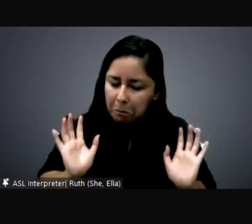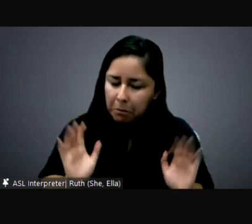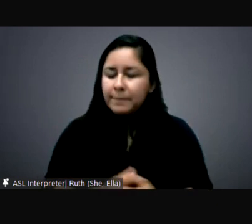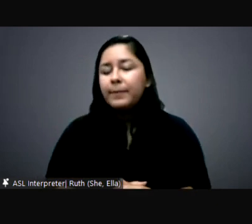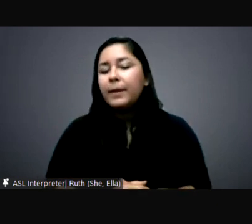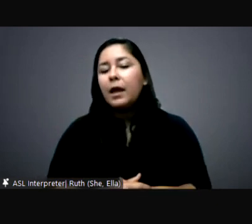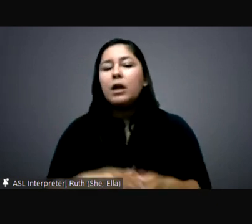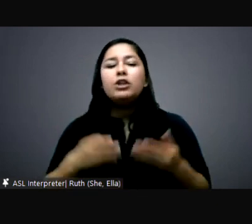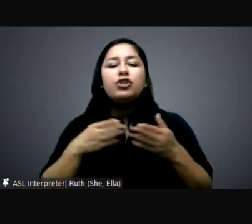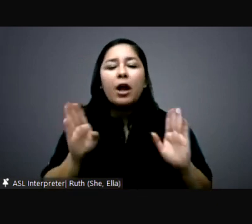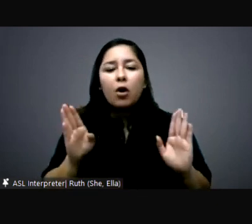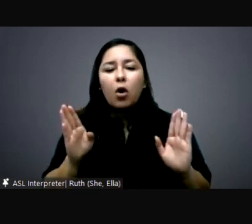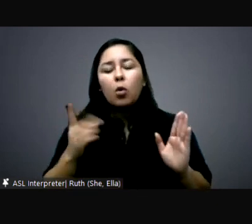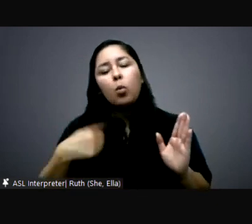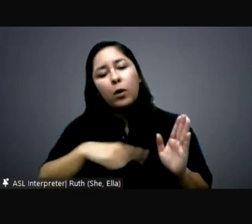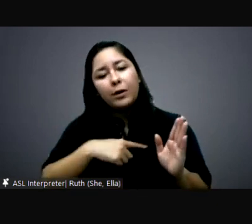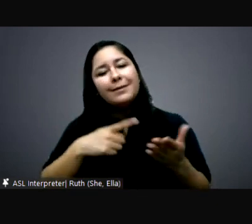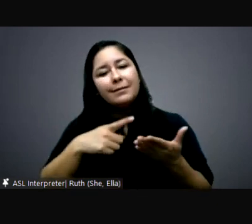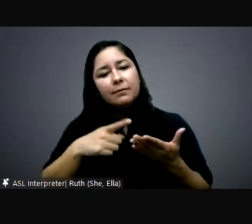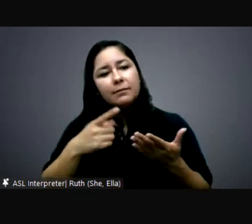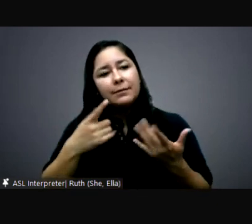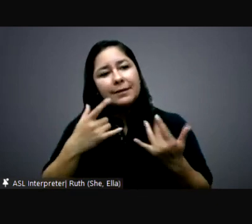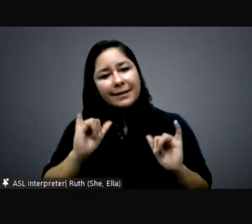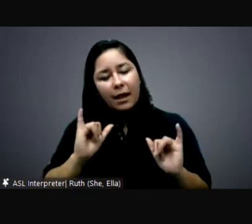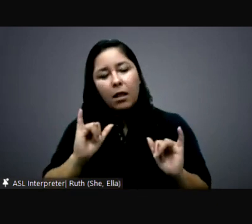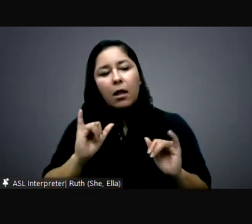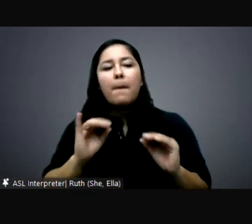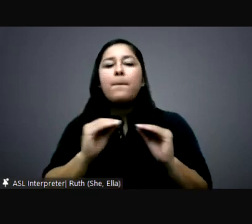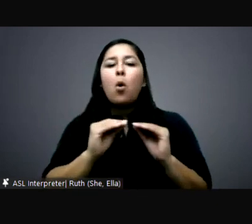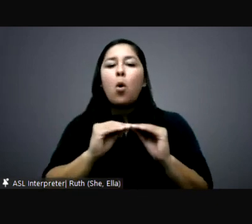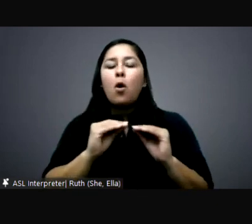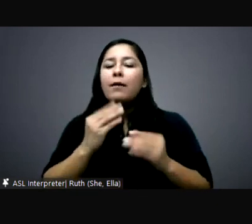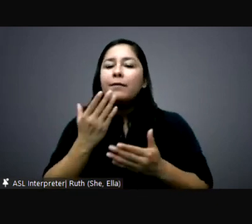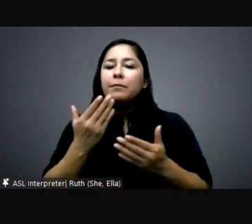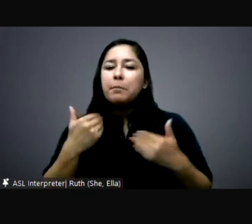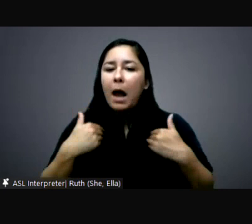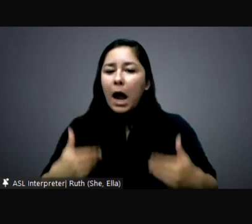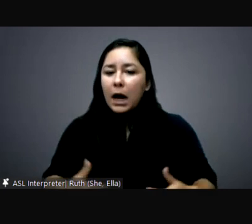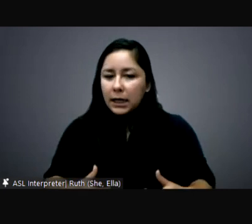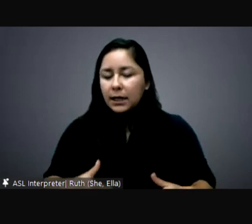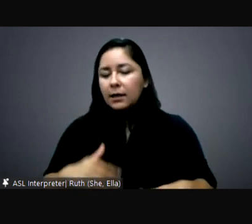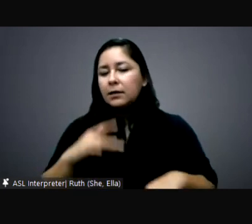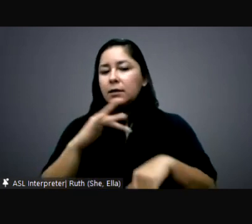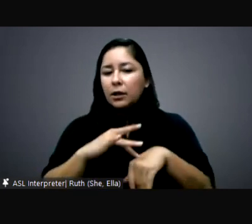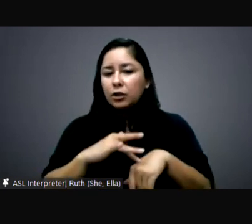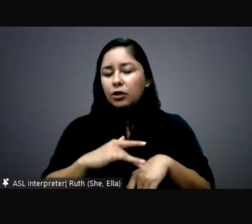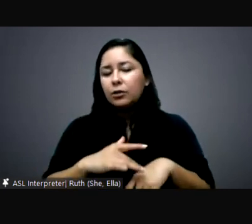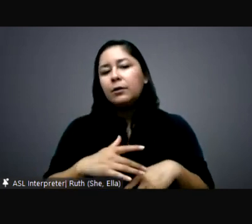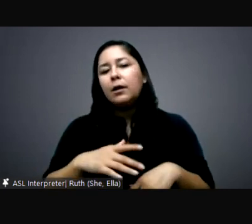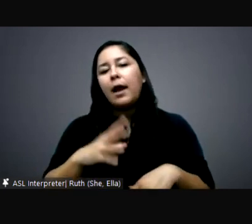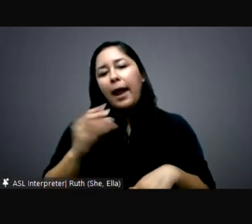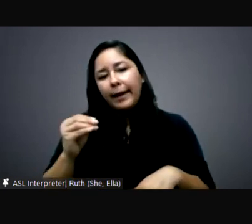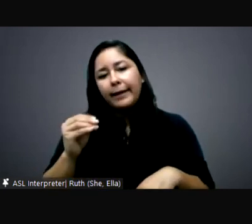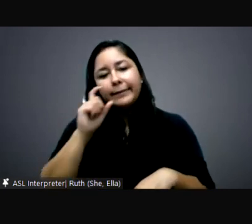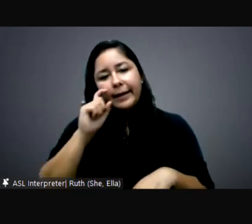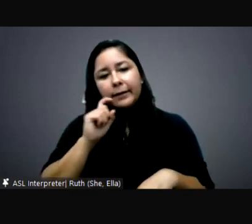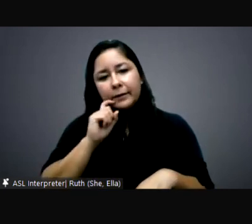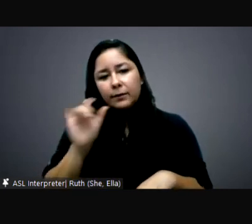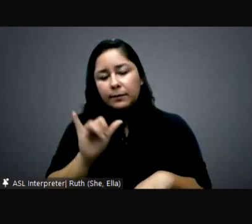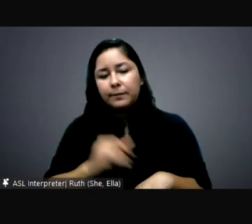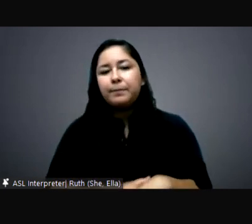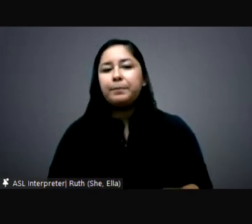really continues to be that close physical contact, including contact during sex. All right, Sarah Flower, go